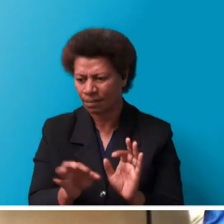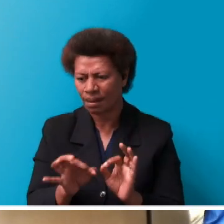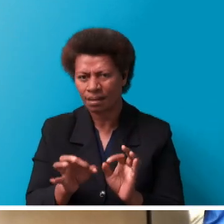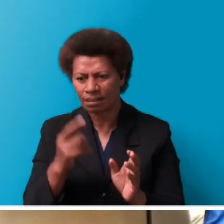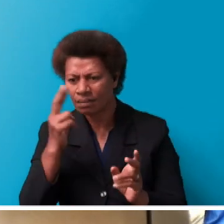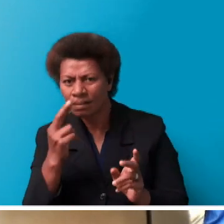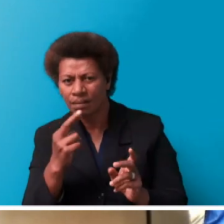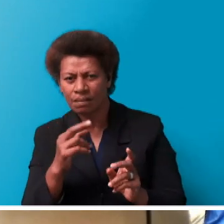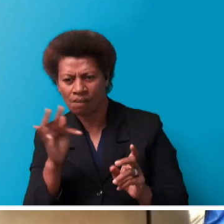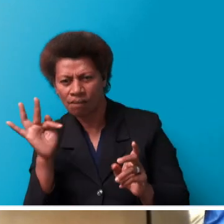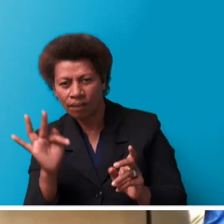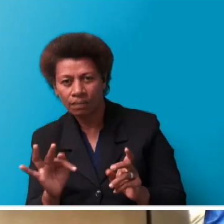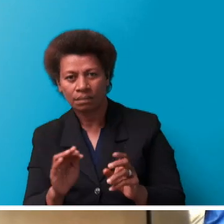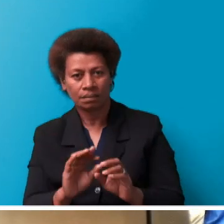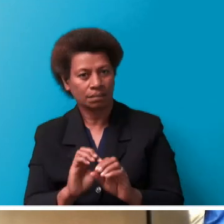or fear.